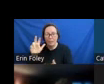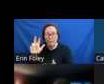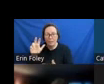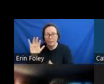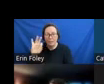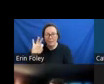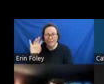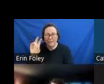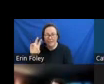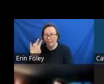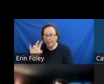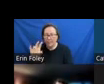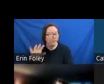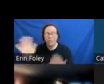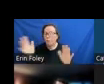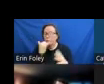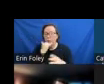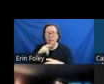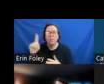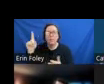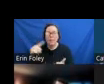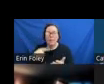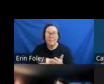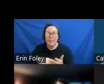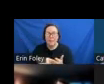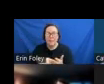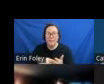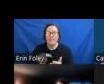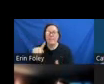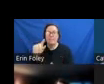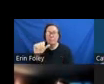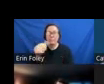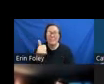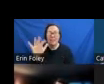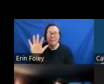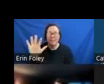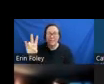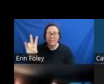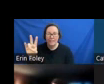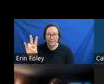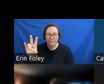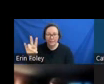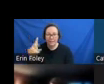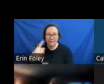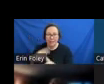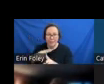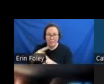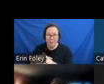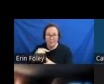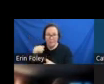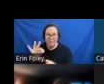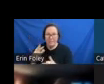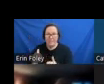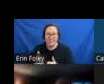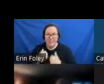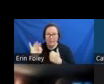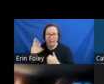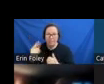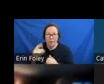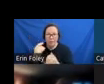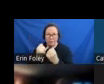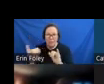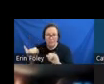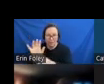$1,397, or sorry, is $1,057, excuse me, $1,057 a month. Why is this